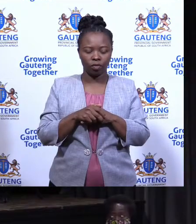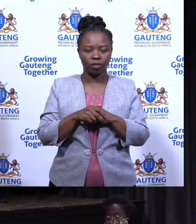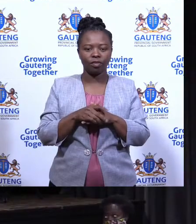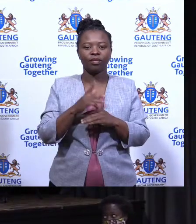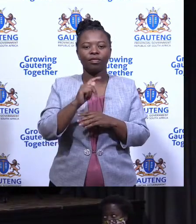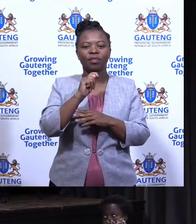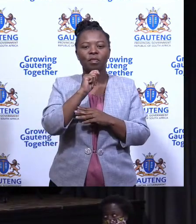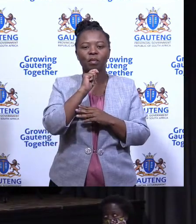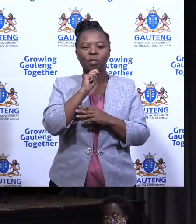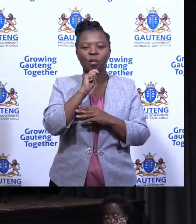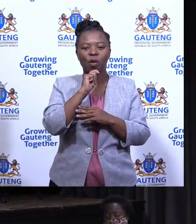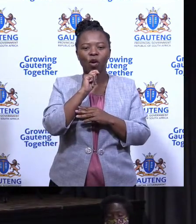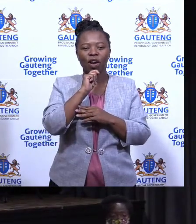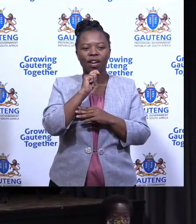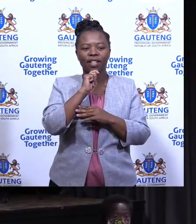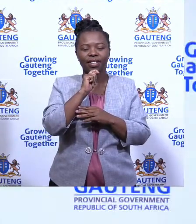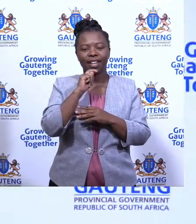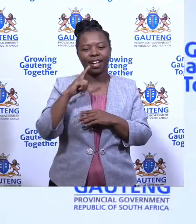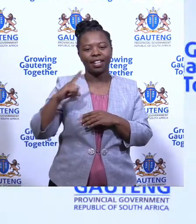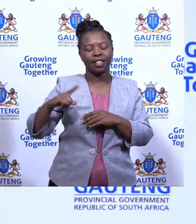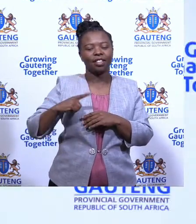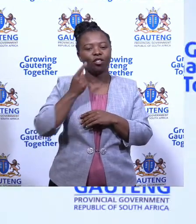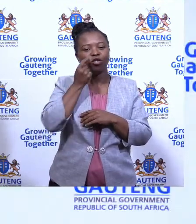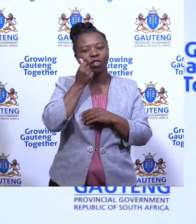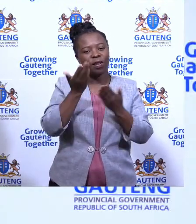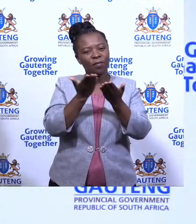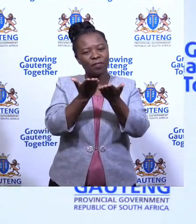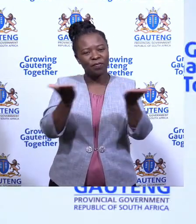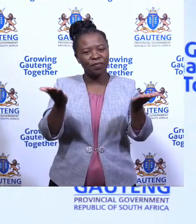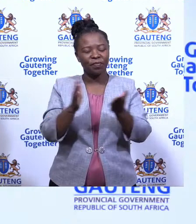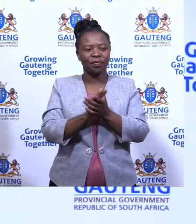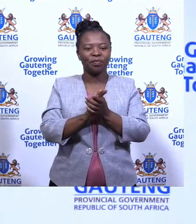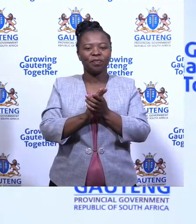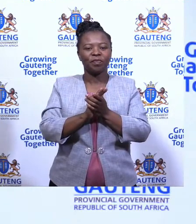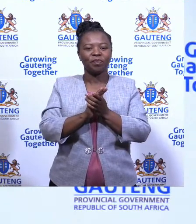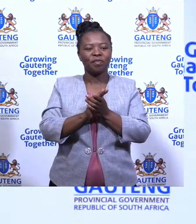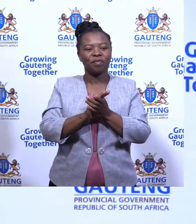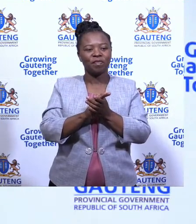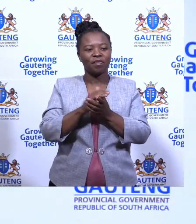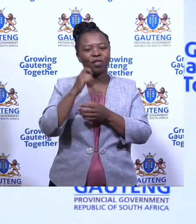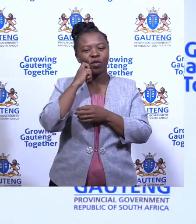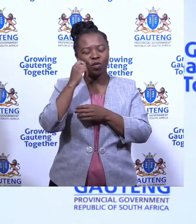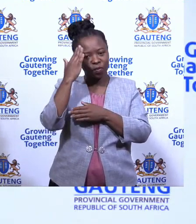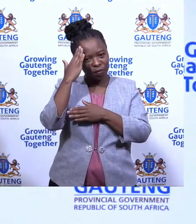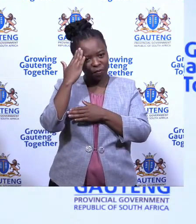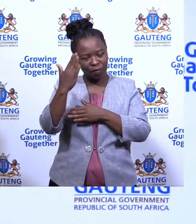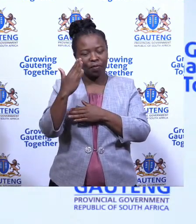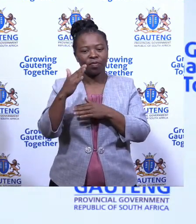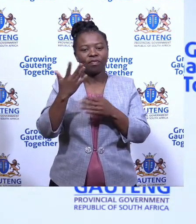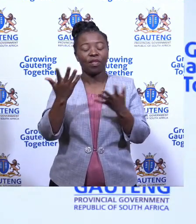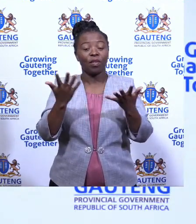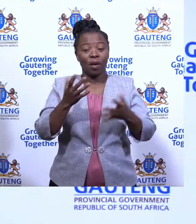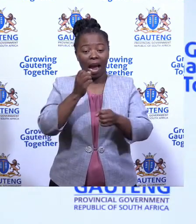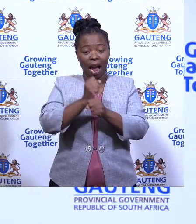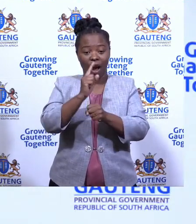Good morning, ladies and gentlemen. Dumelang, Badudi ba